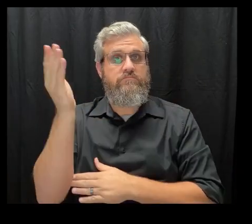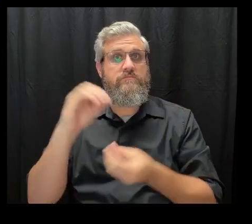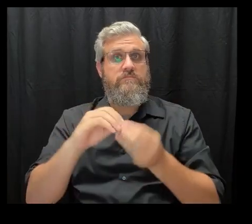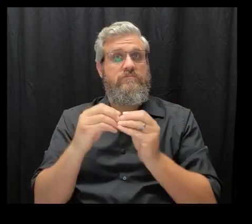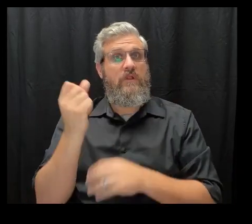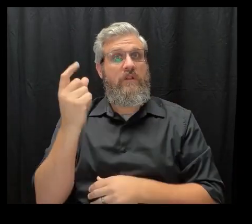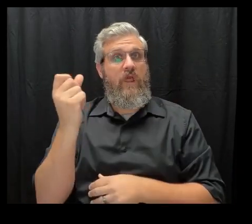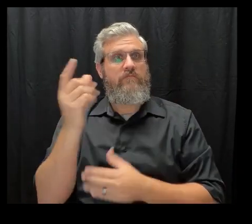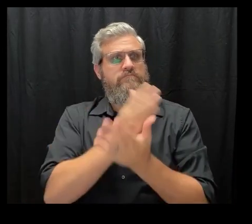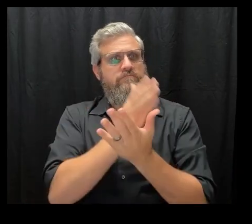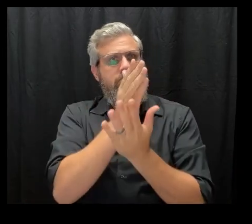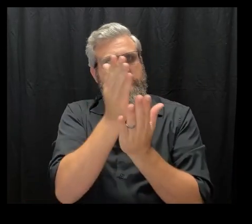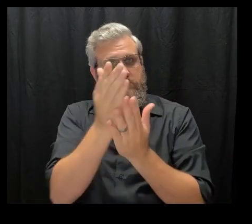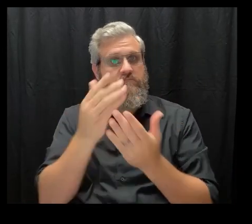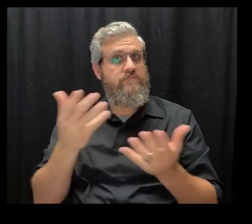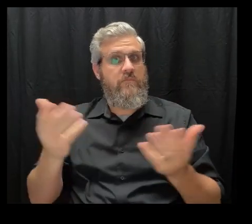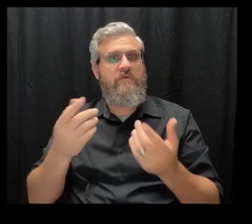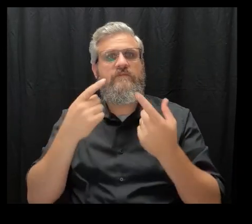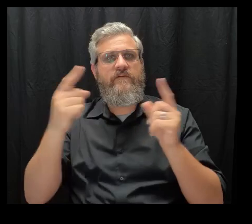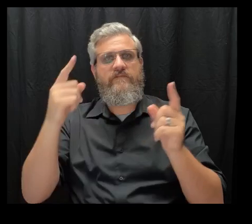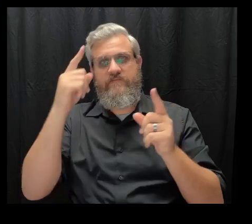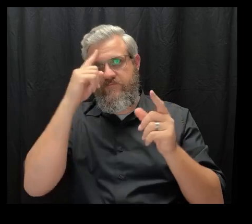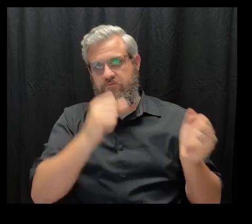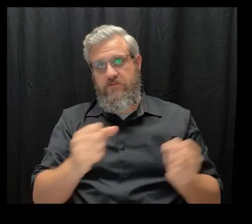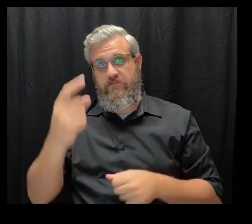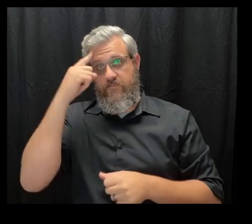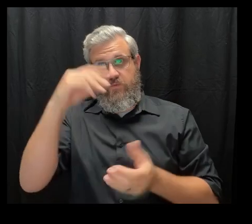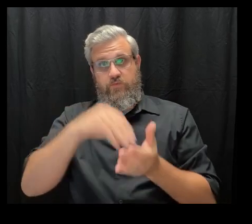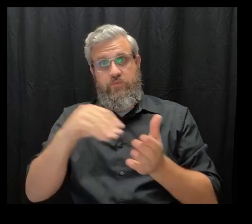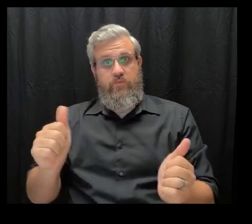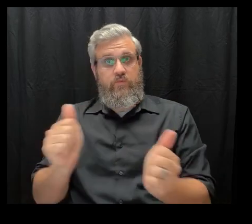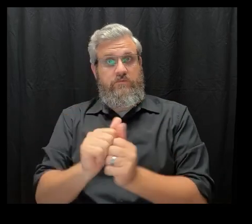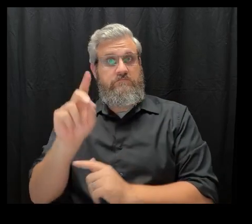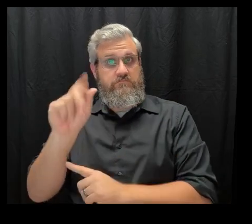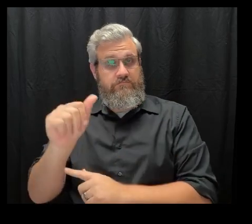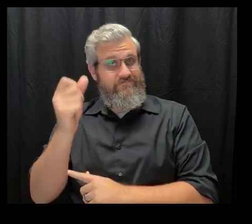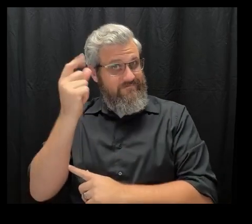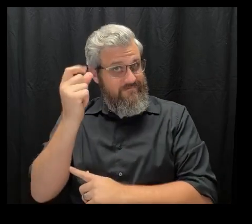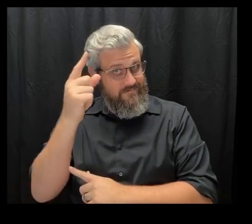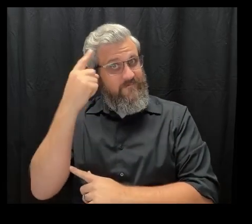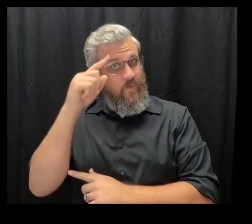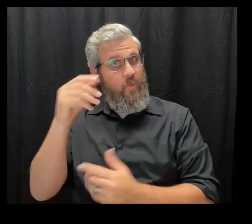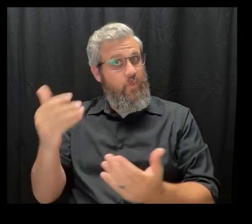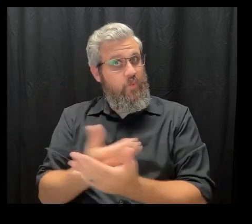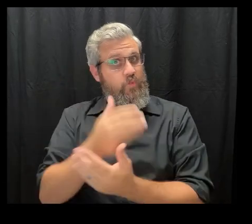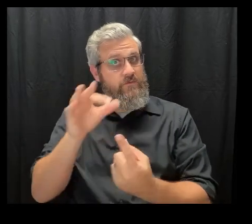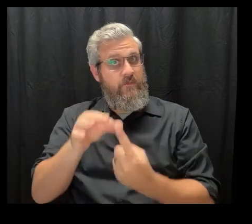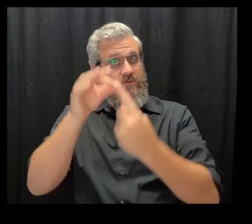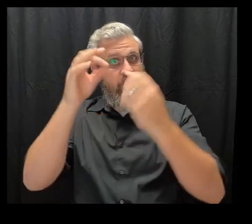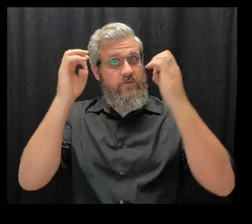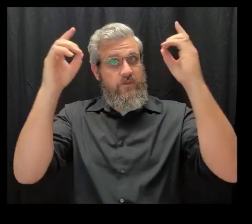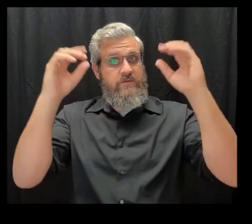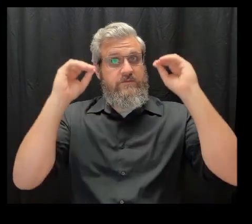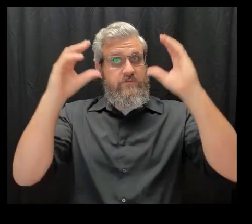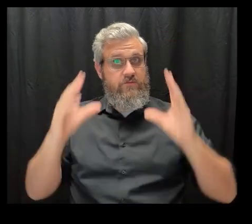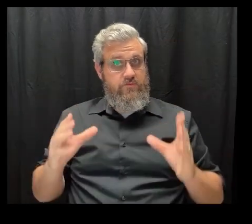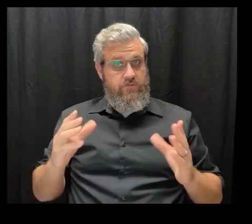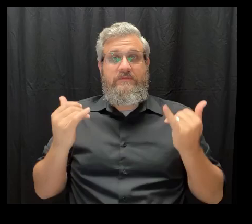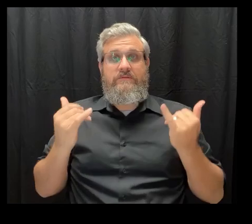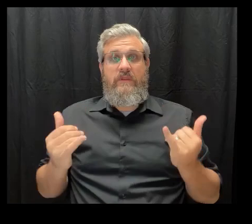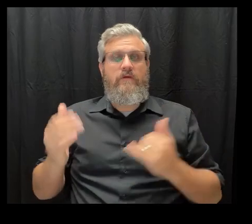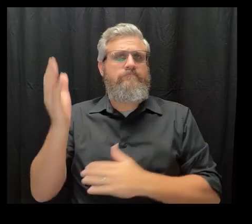on effective strategies for students with disabilities for new special education teachers. In this presentation, we will discuss ways